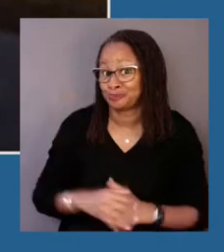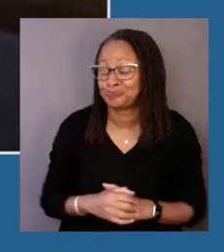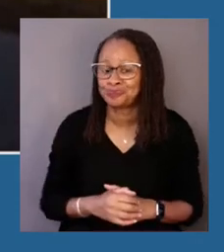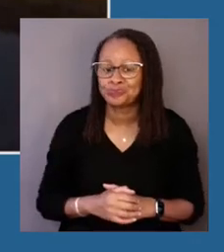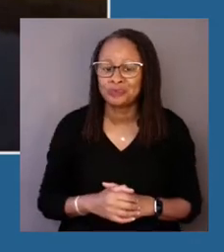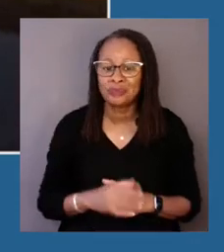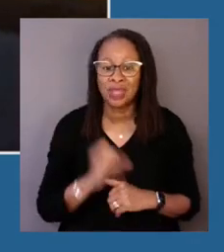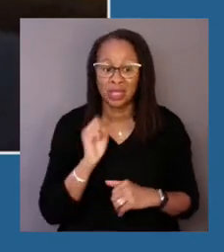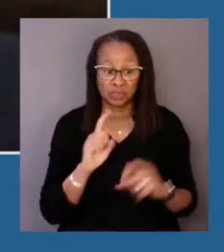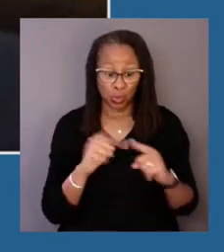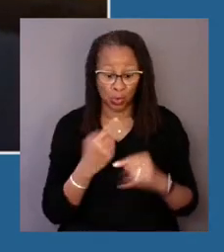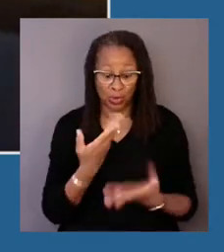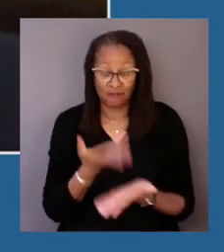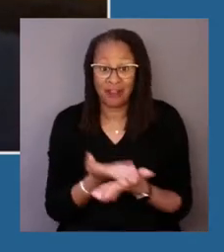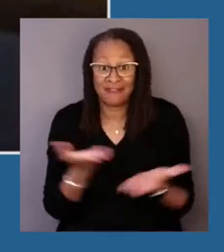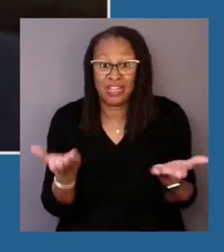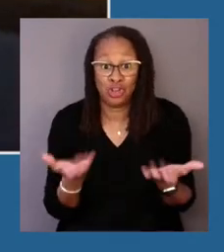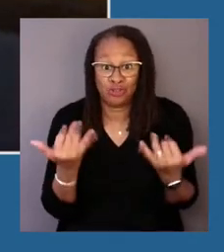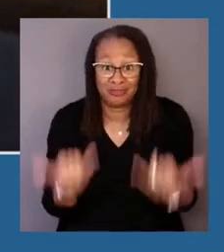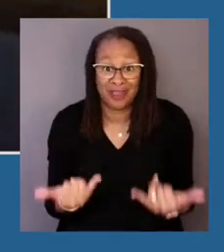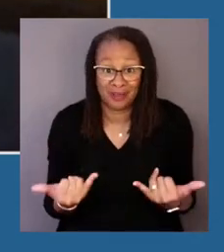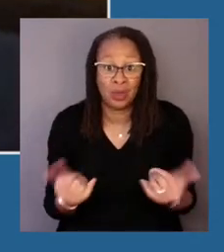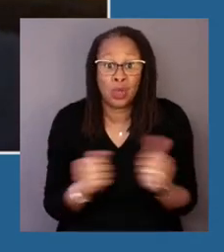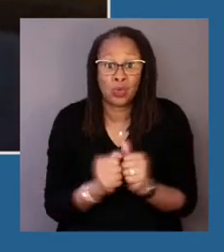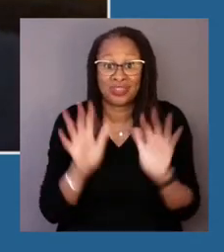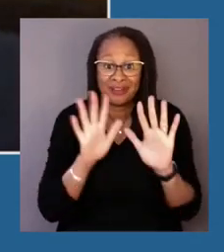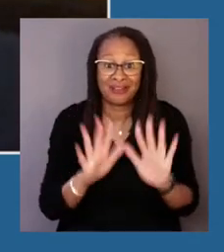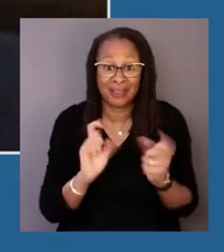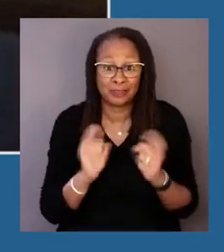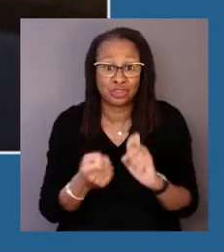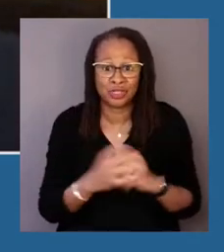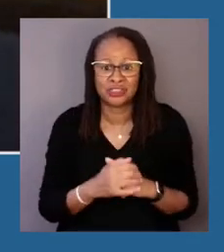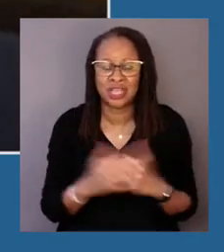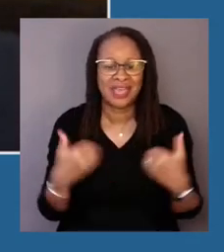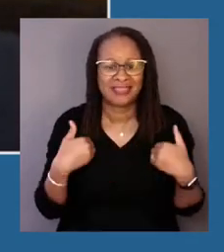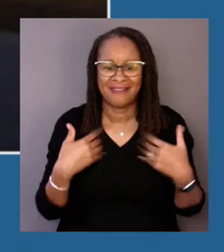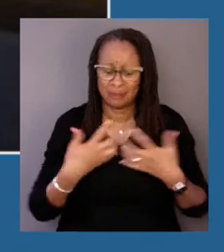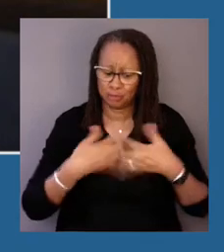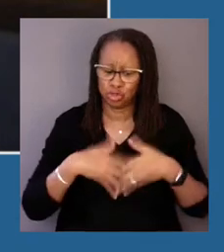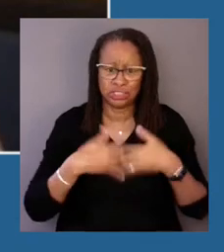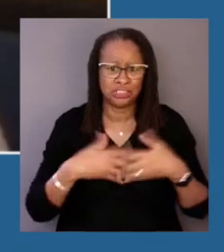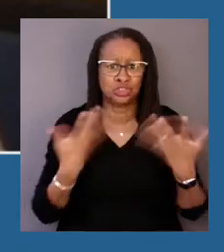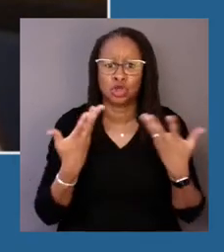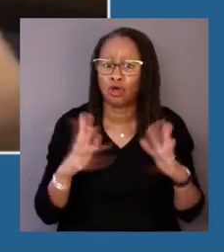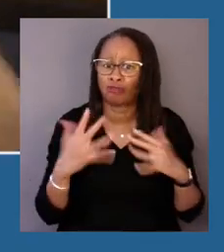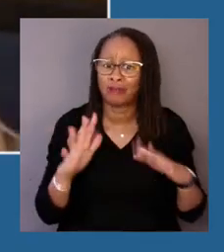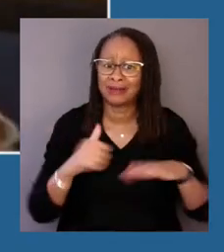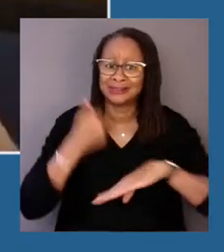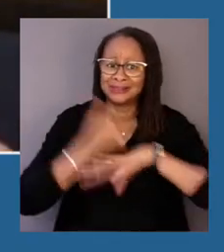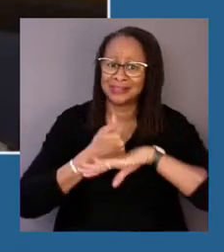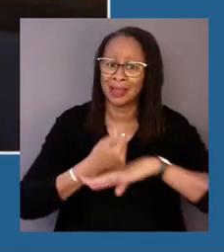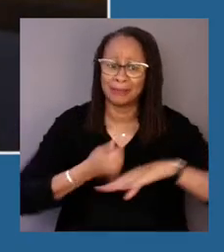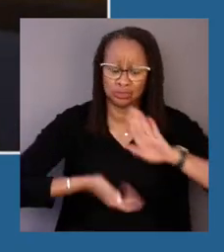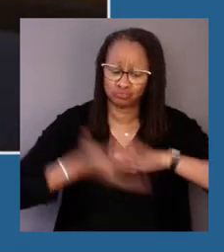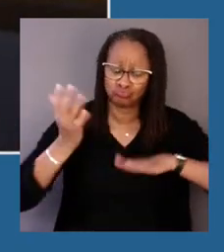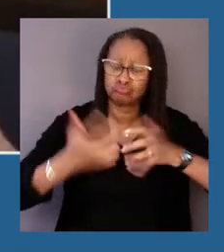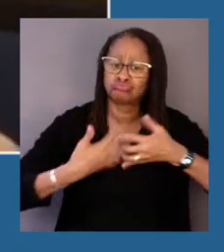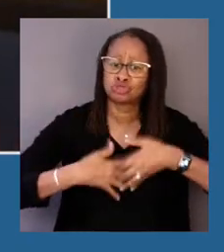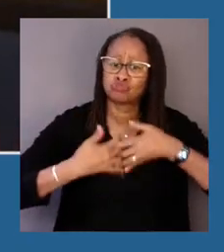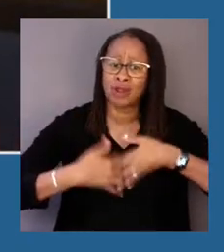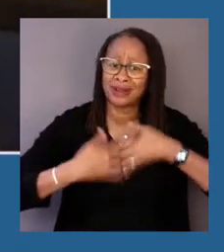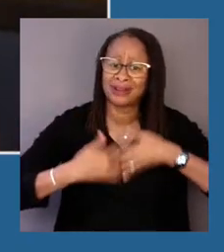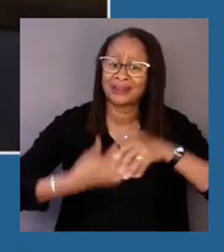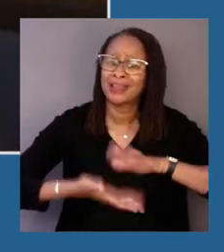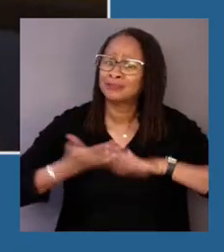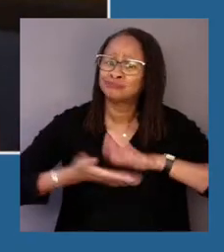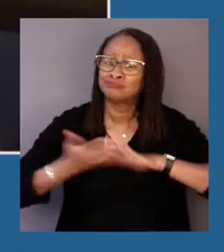you get to climate change, they have a machine that that not only is like very good at sort of